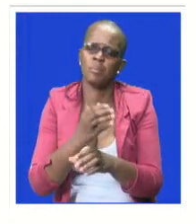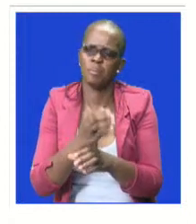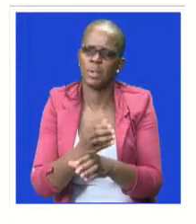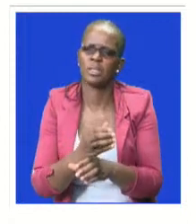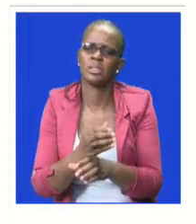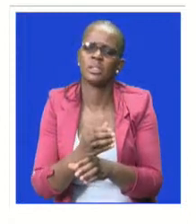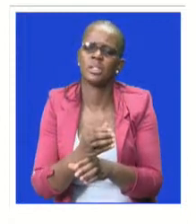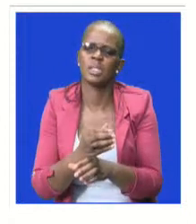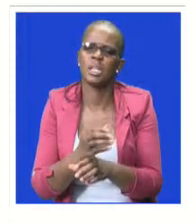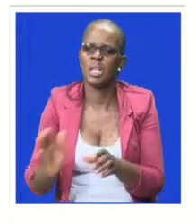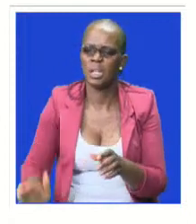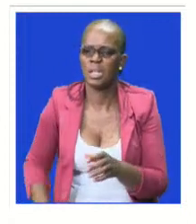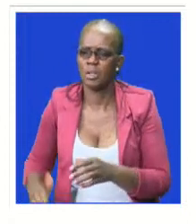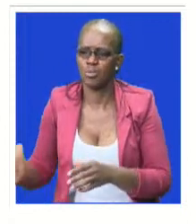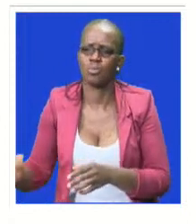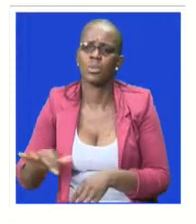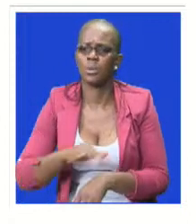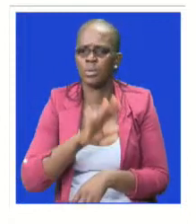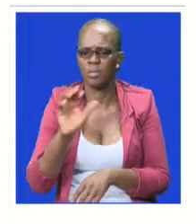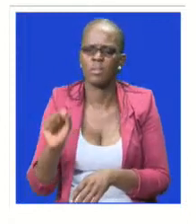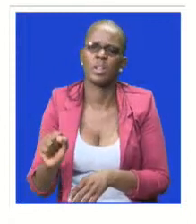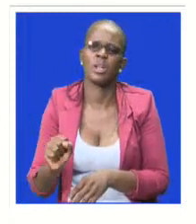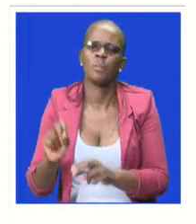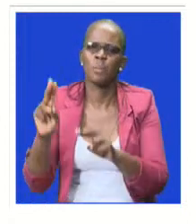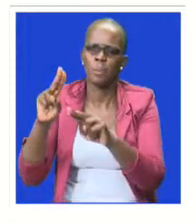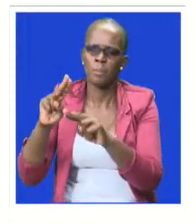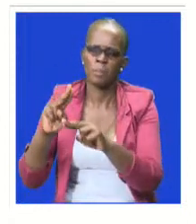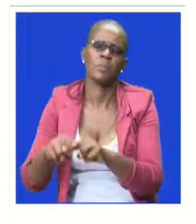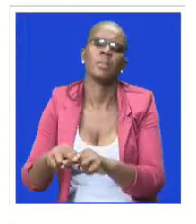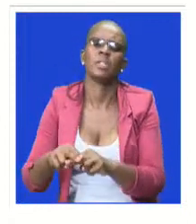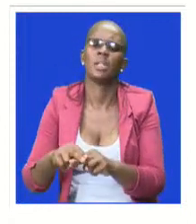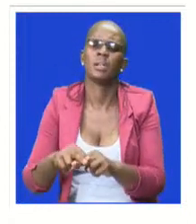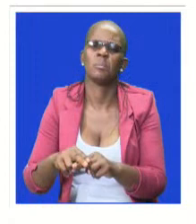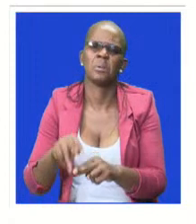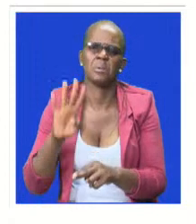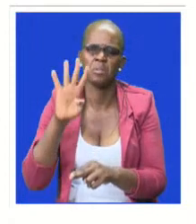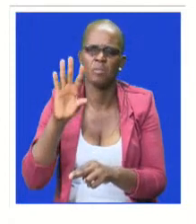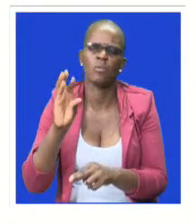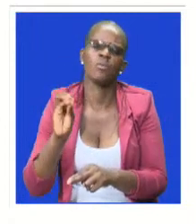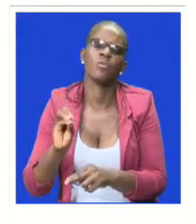40,000 years, which means they long lived